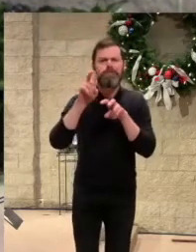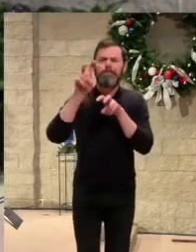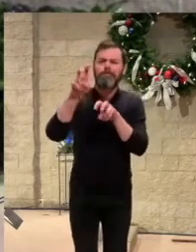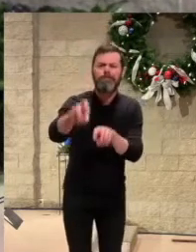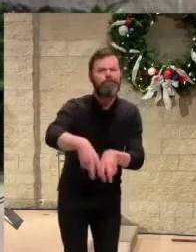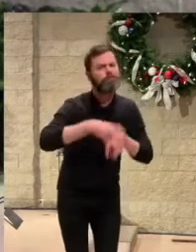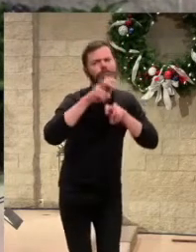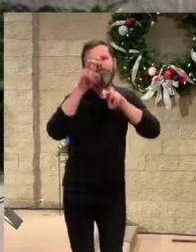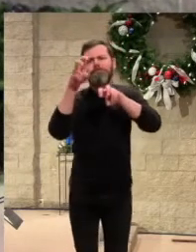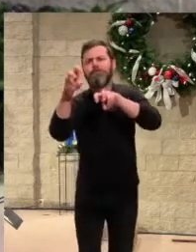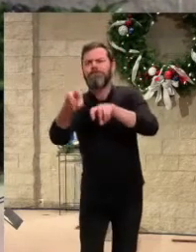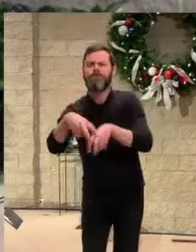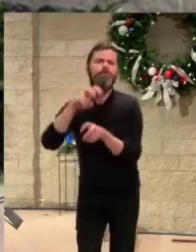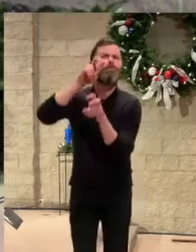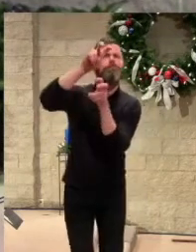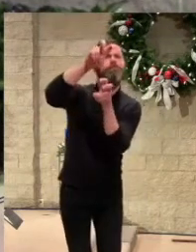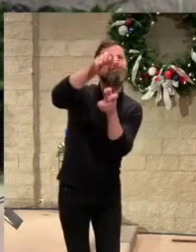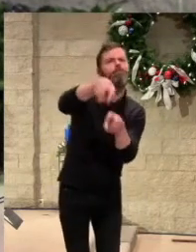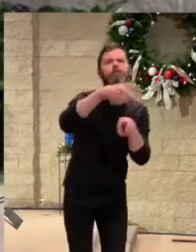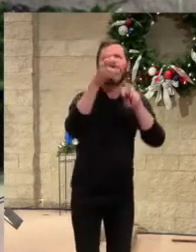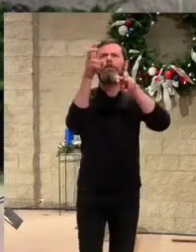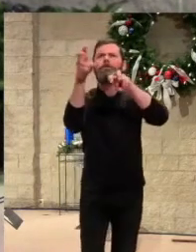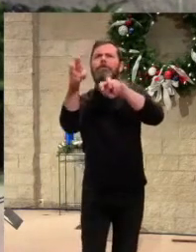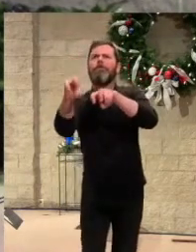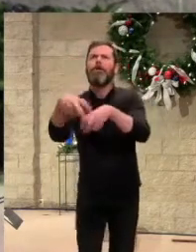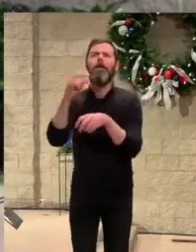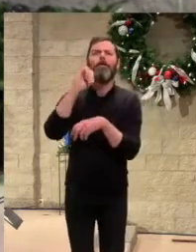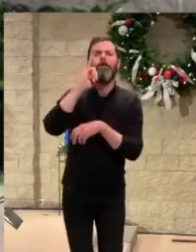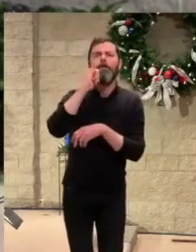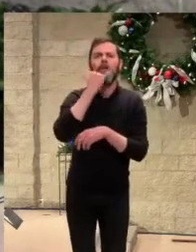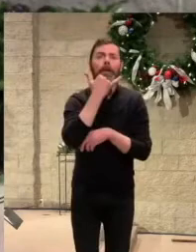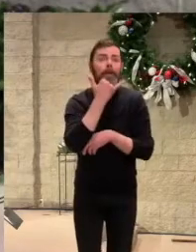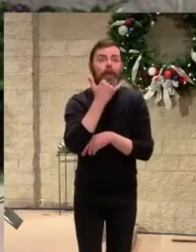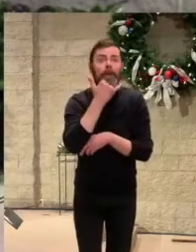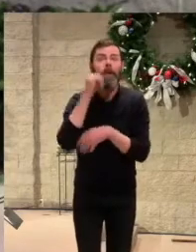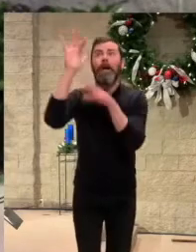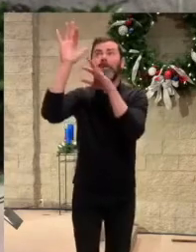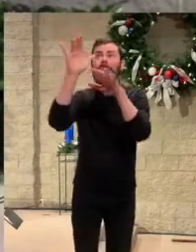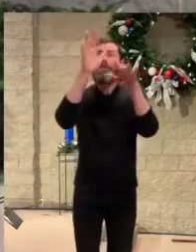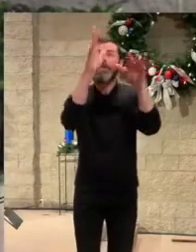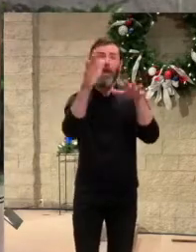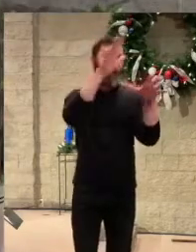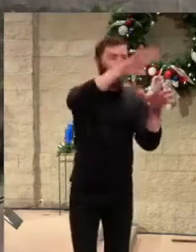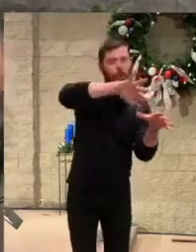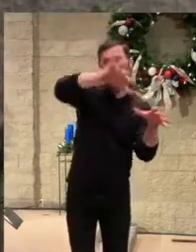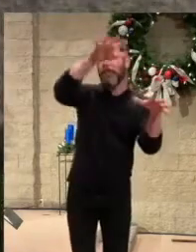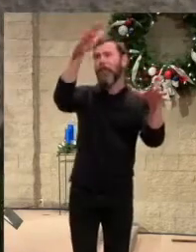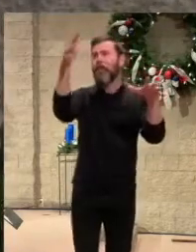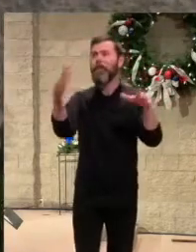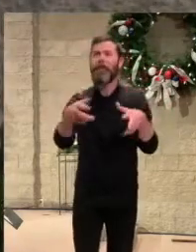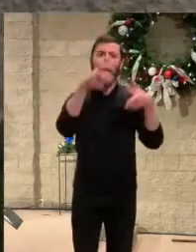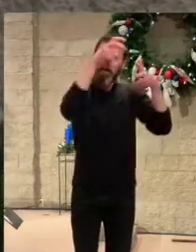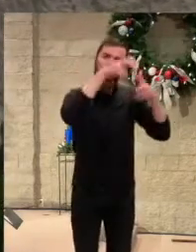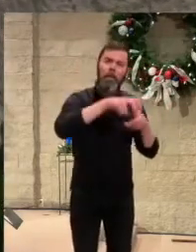lank. Misfortune seemed his lot. He got into a